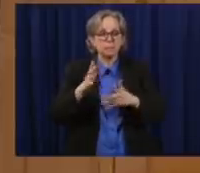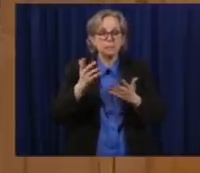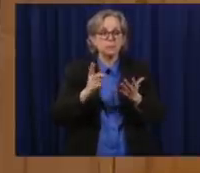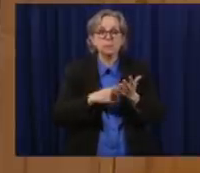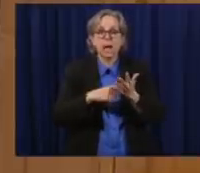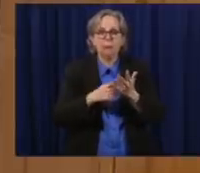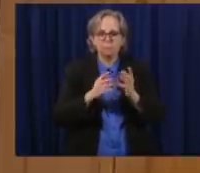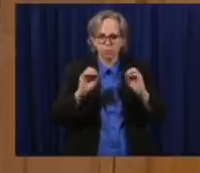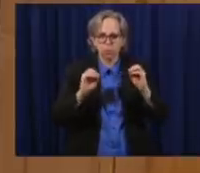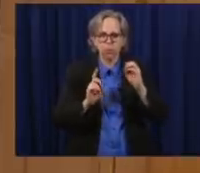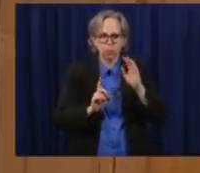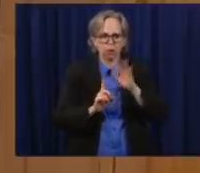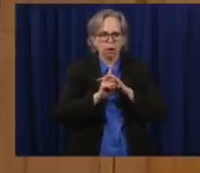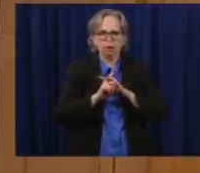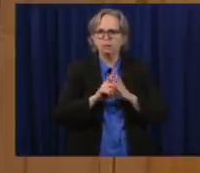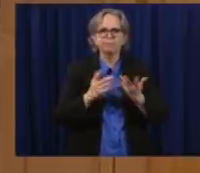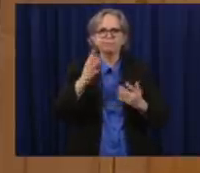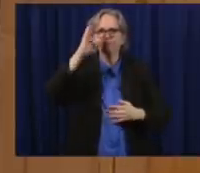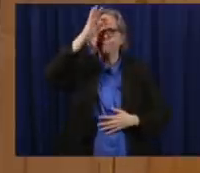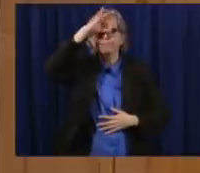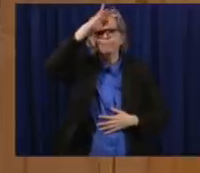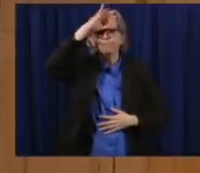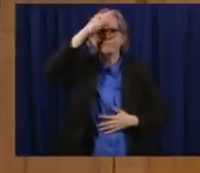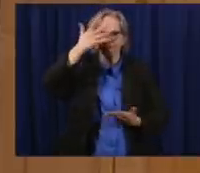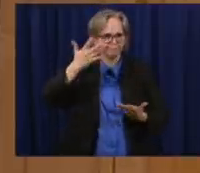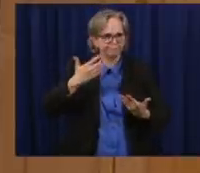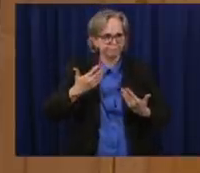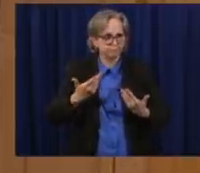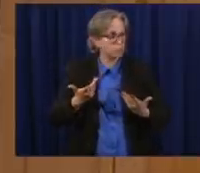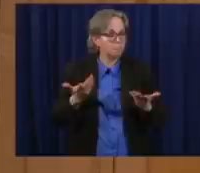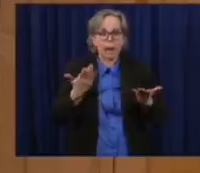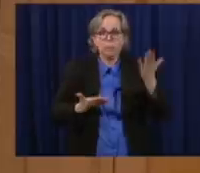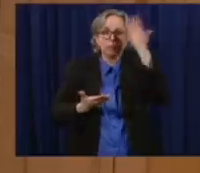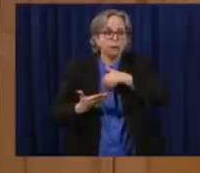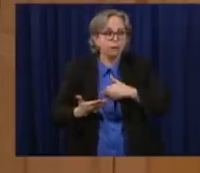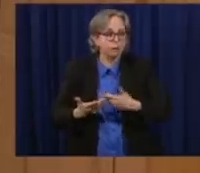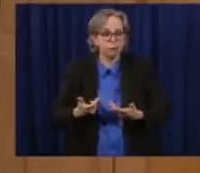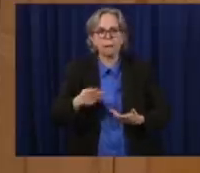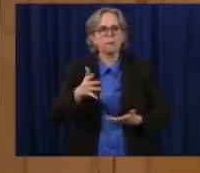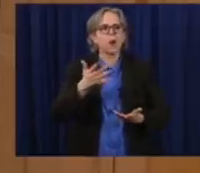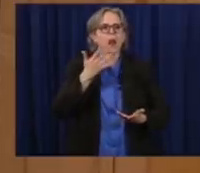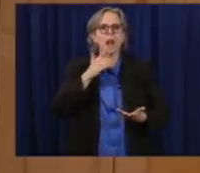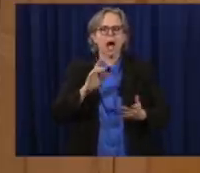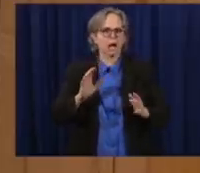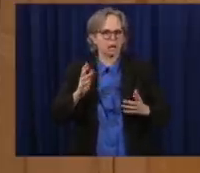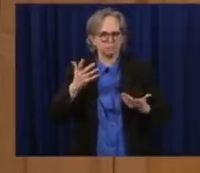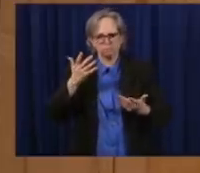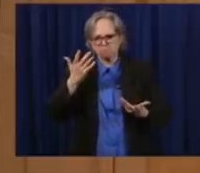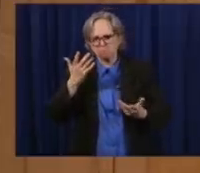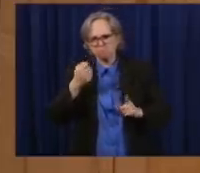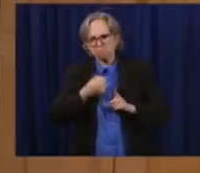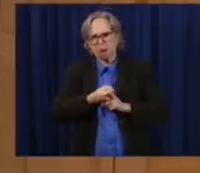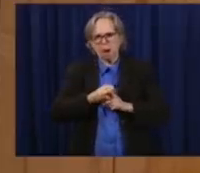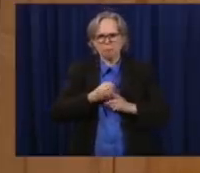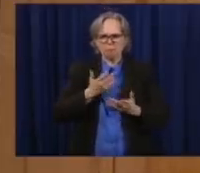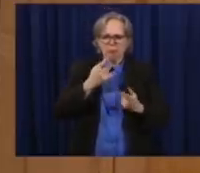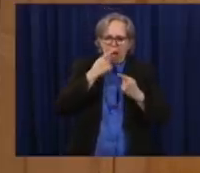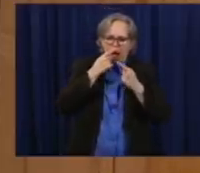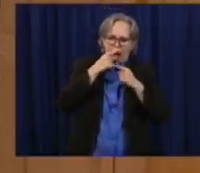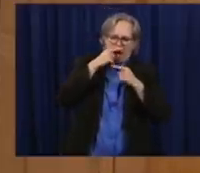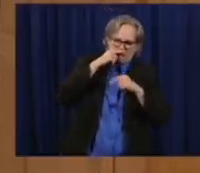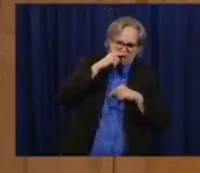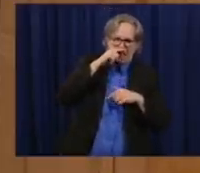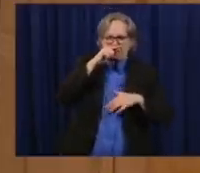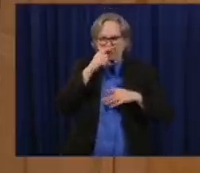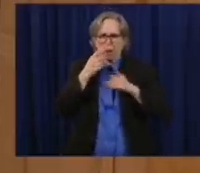have it. And you might be one of those lucky people who don't have a lot of symptoms and shrug it off as a little bit of allergies or something. So we're